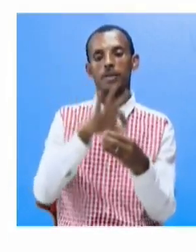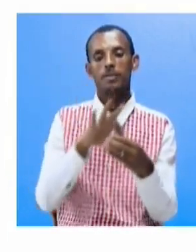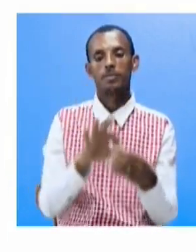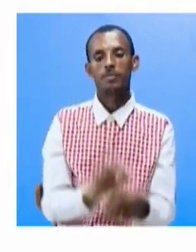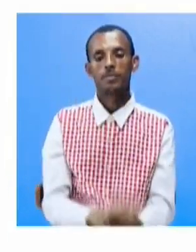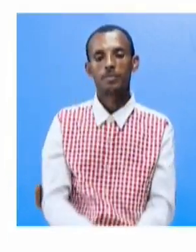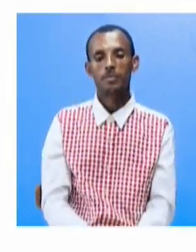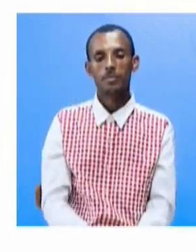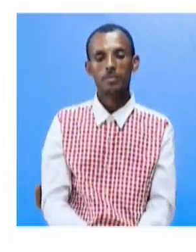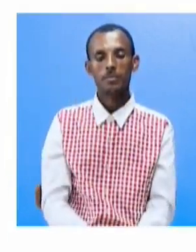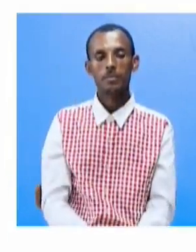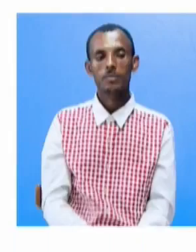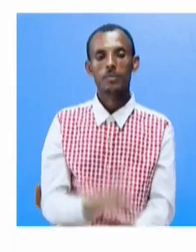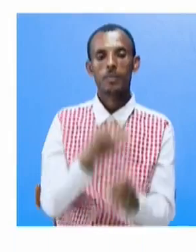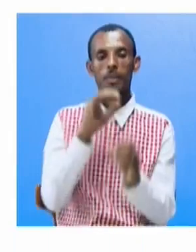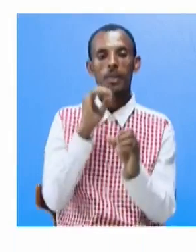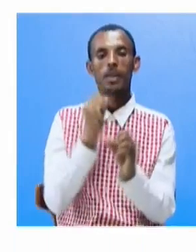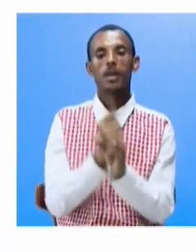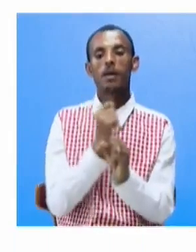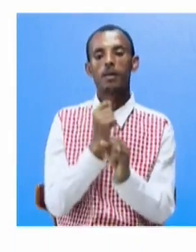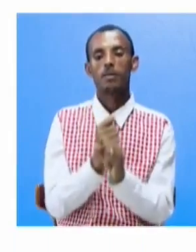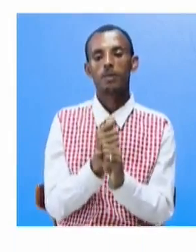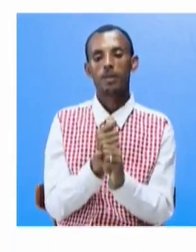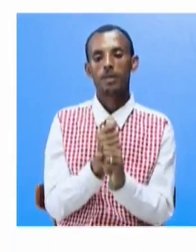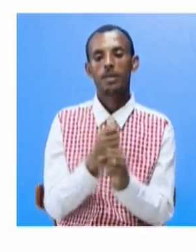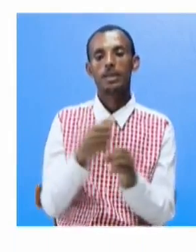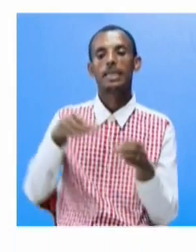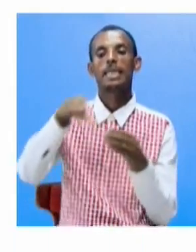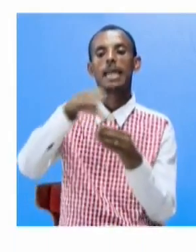Calculate circumference.